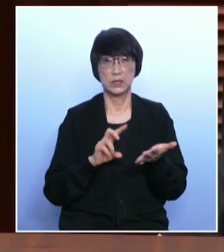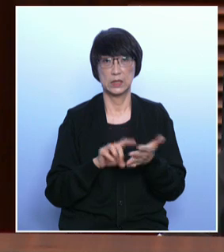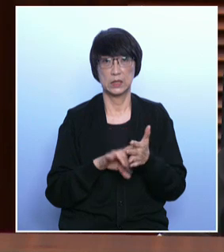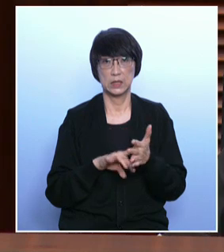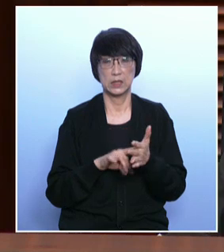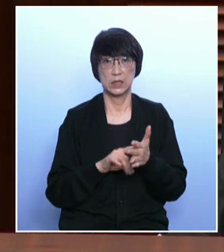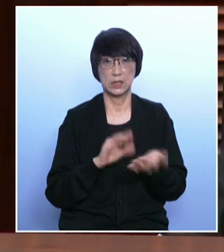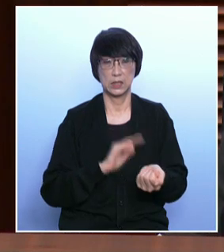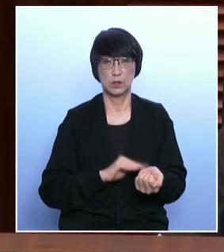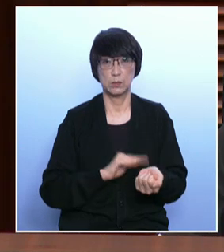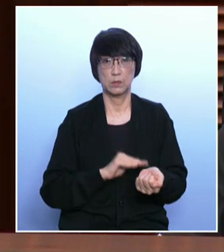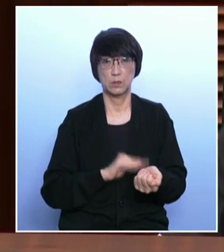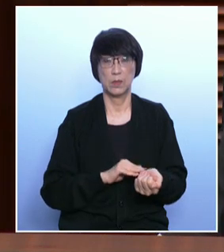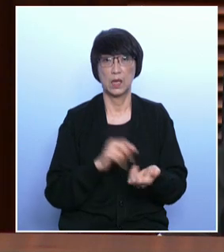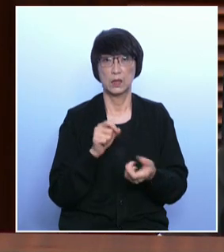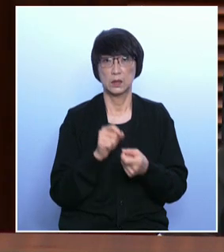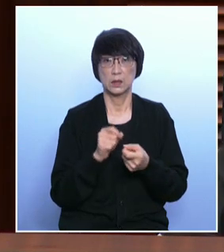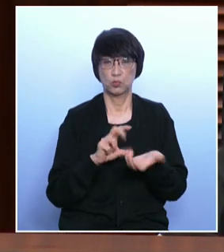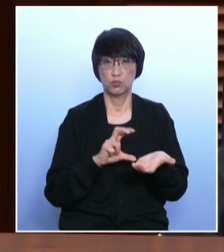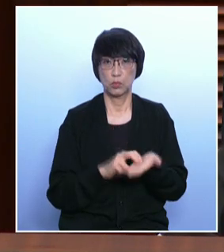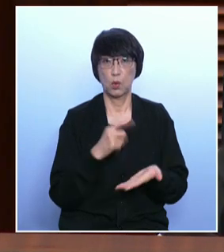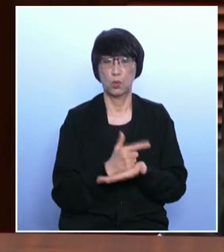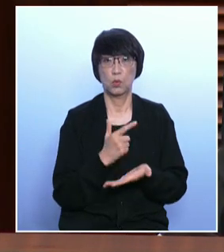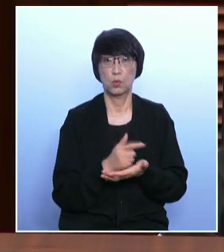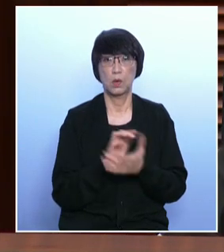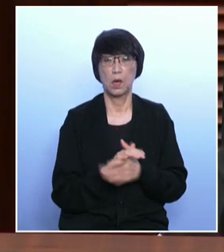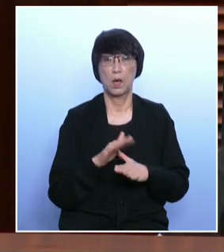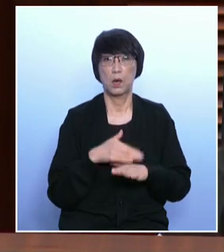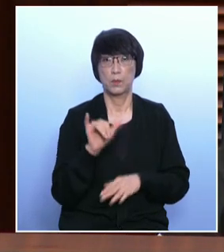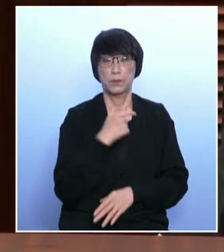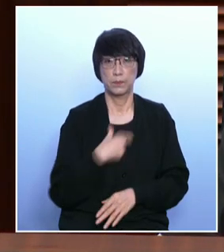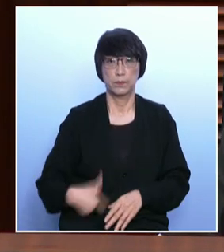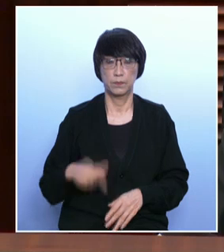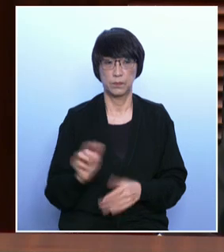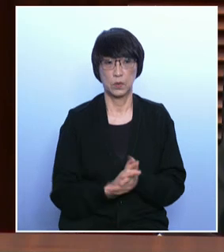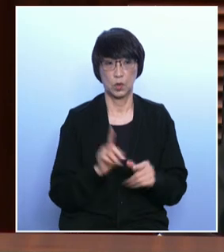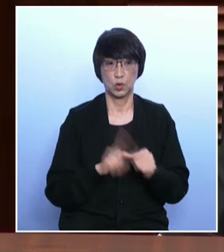So we hope that we can facilitate digitalization of health record among the